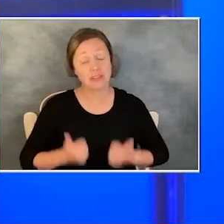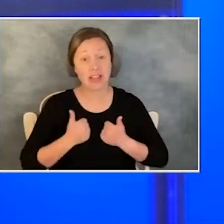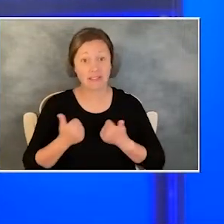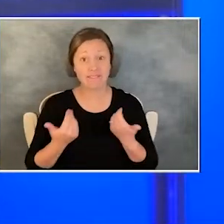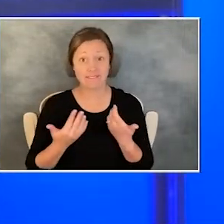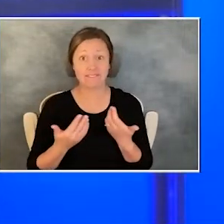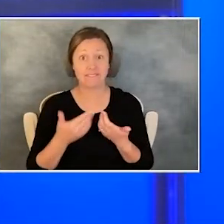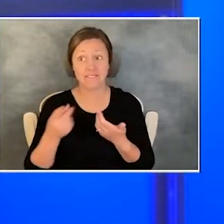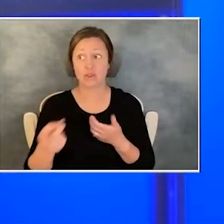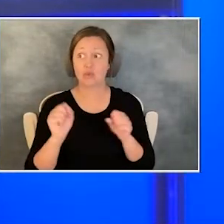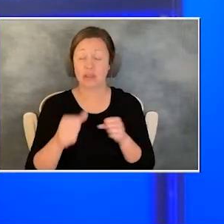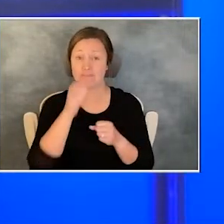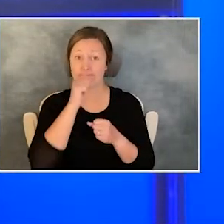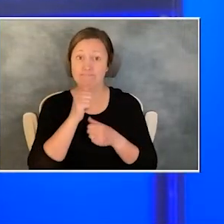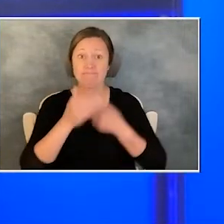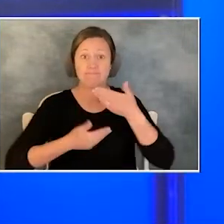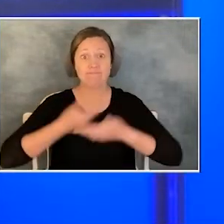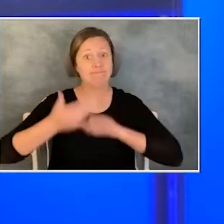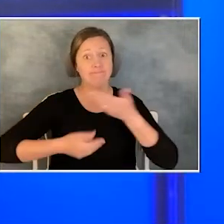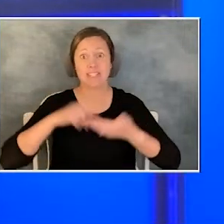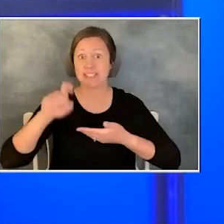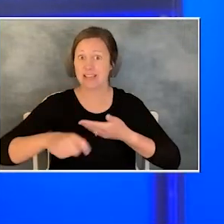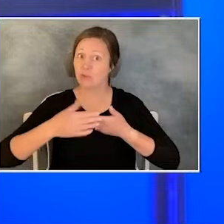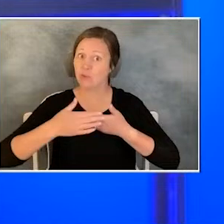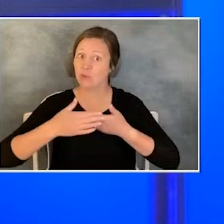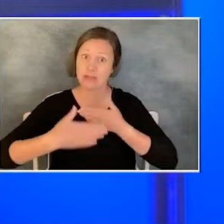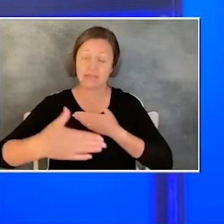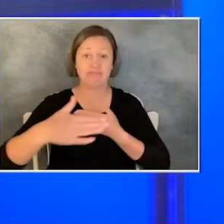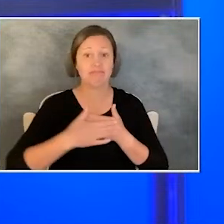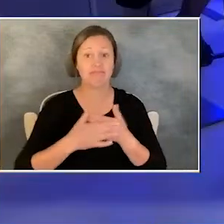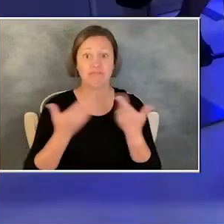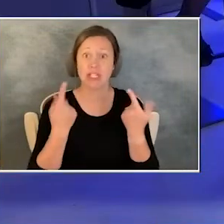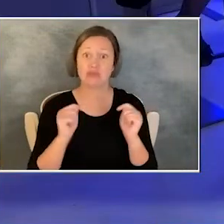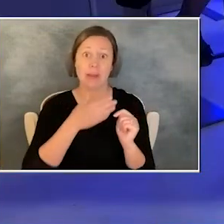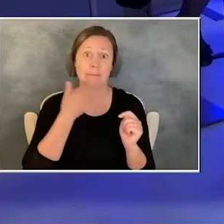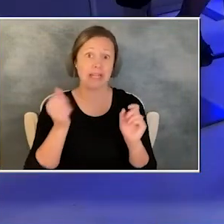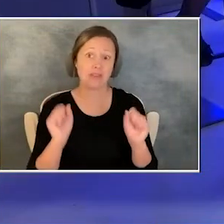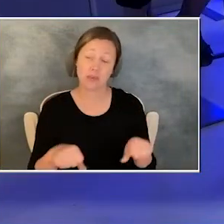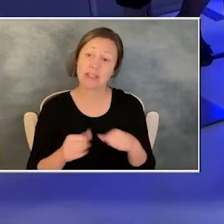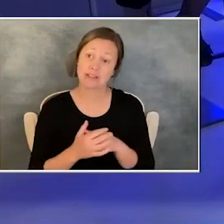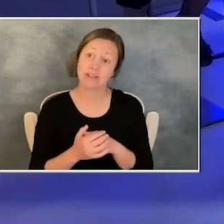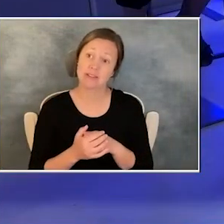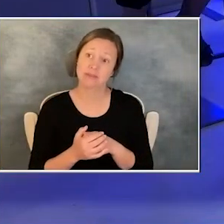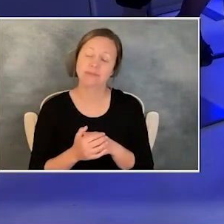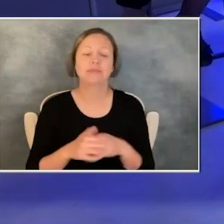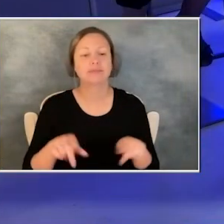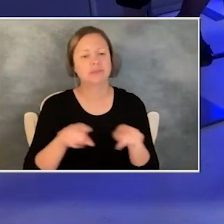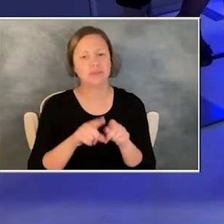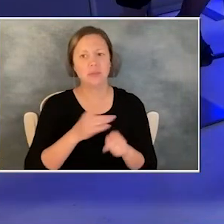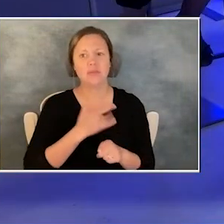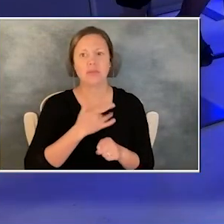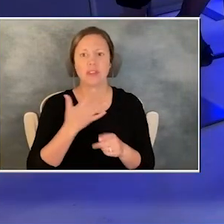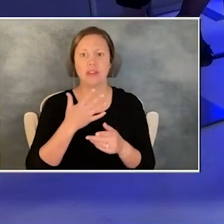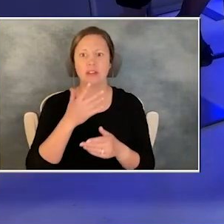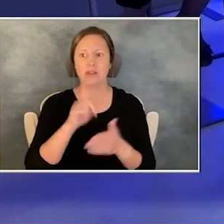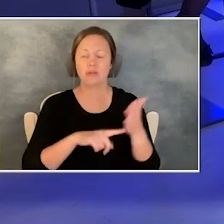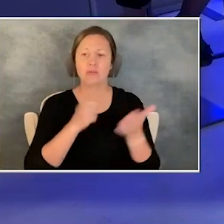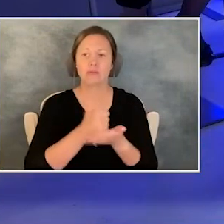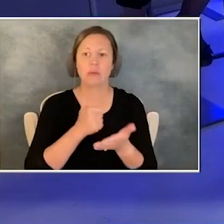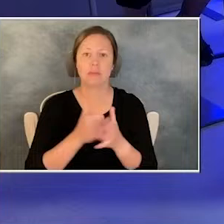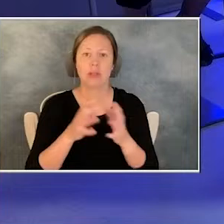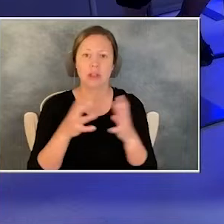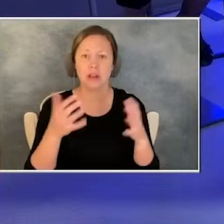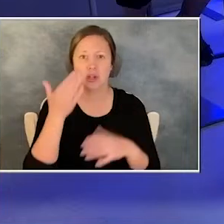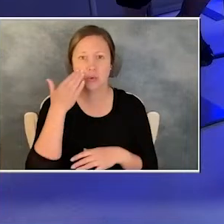beating, and just got to keep going and make the most of it. And you are. And I think what helps Alexis with both of you is knowing someone like